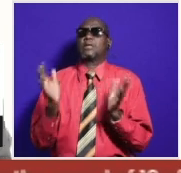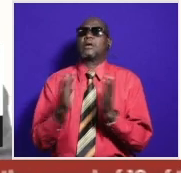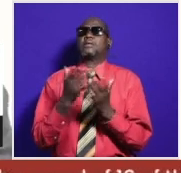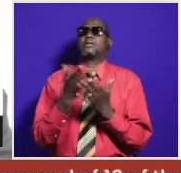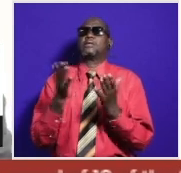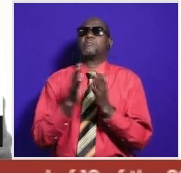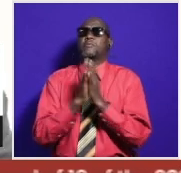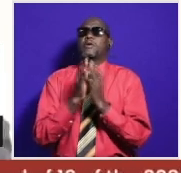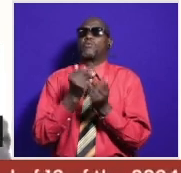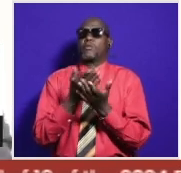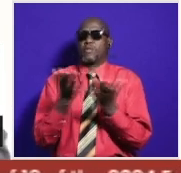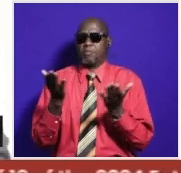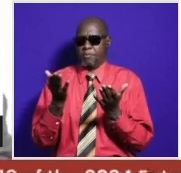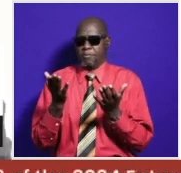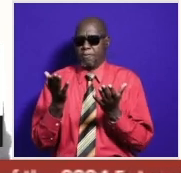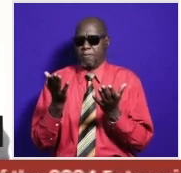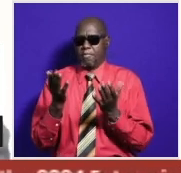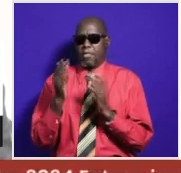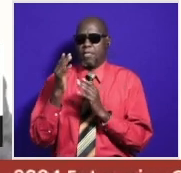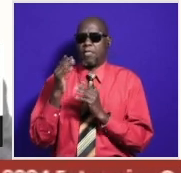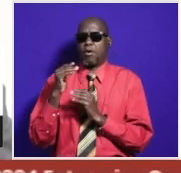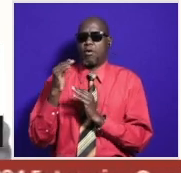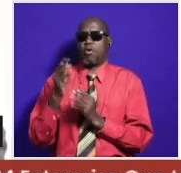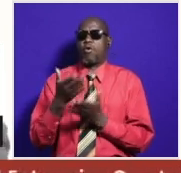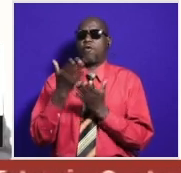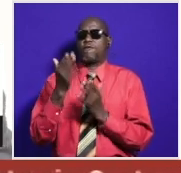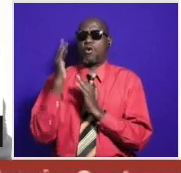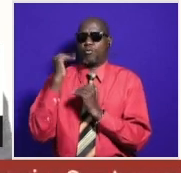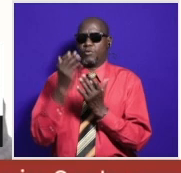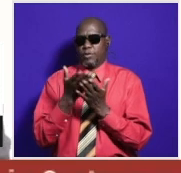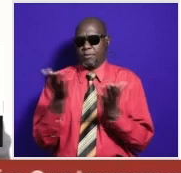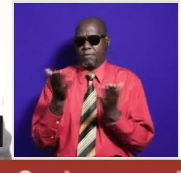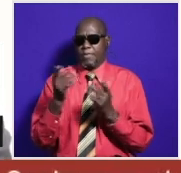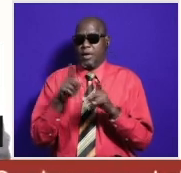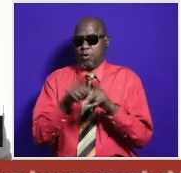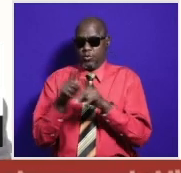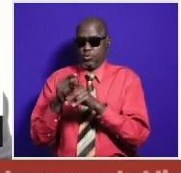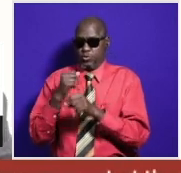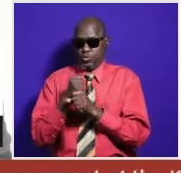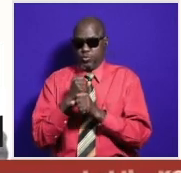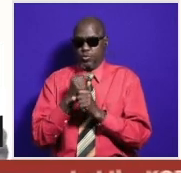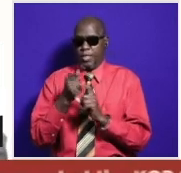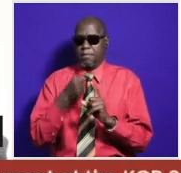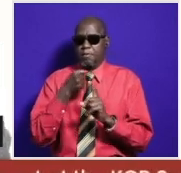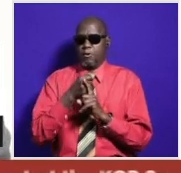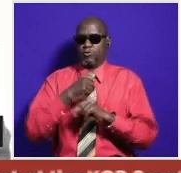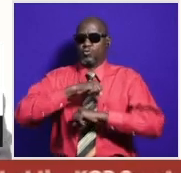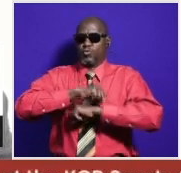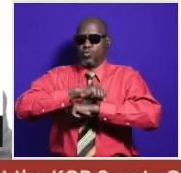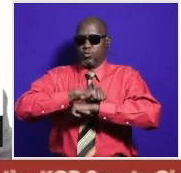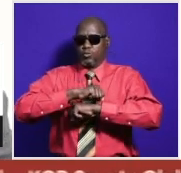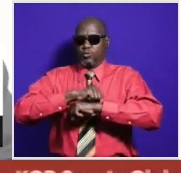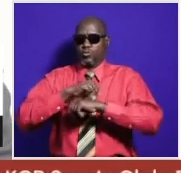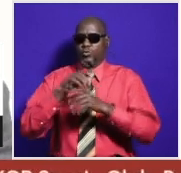them, and basically offer hope to them. What we do also is that we impact schools